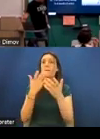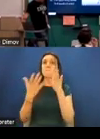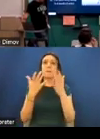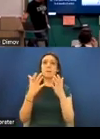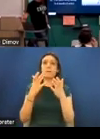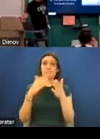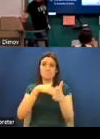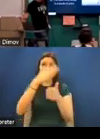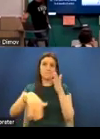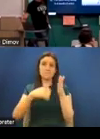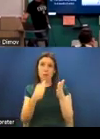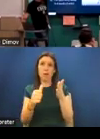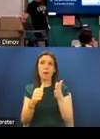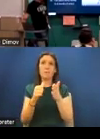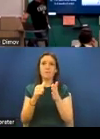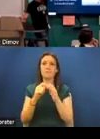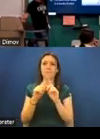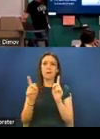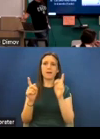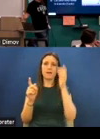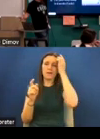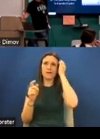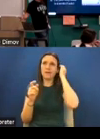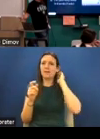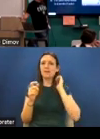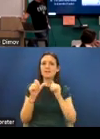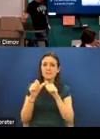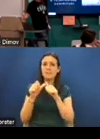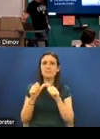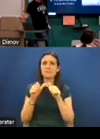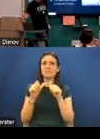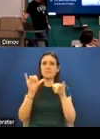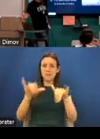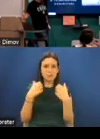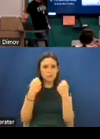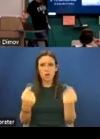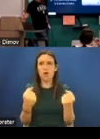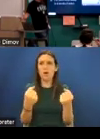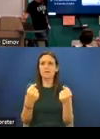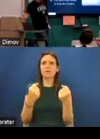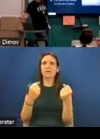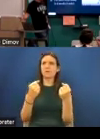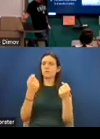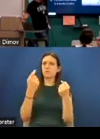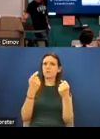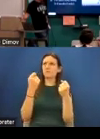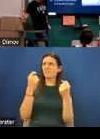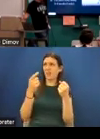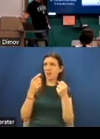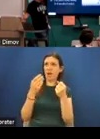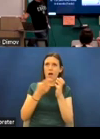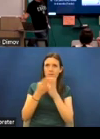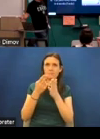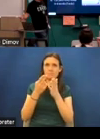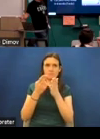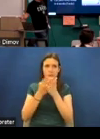that, then you made it. Anyway, and then the stay strong, obviously when you're doing all of those things, like it gets